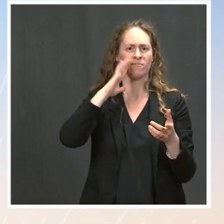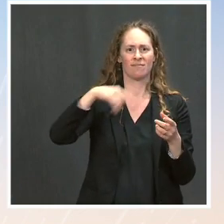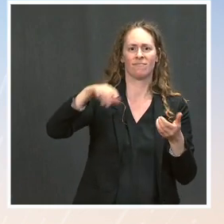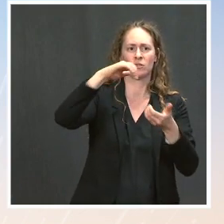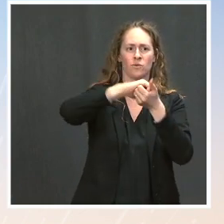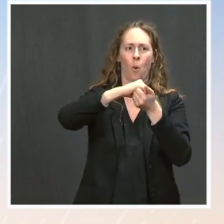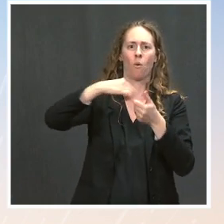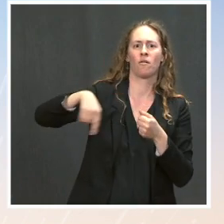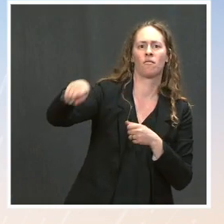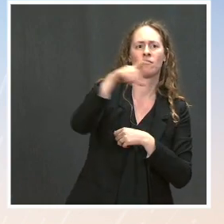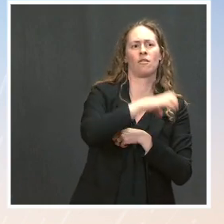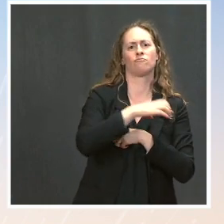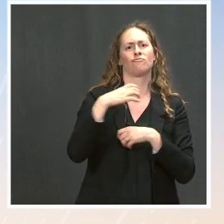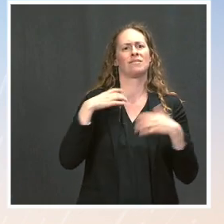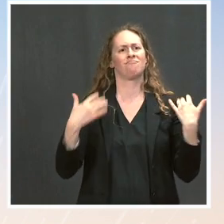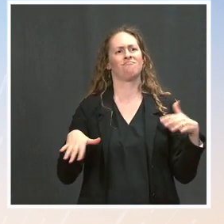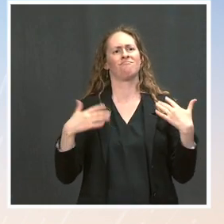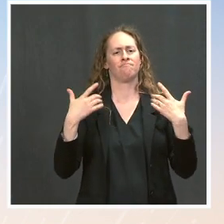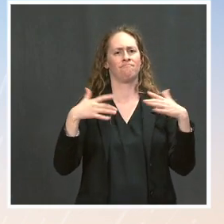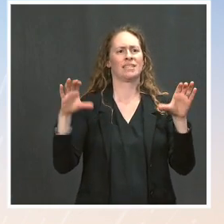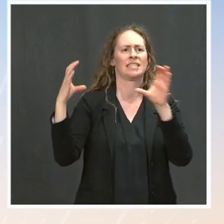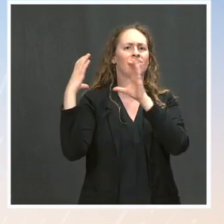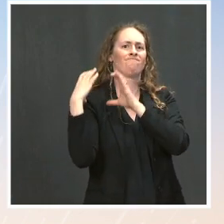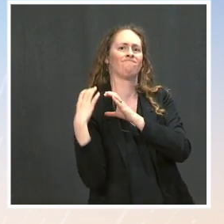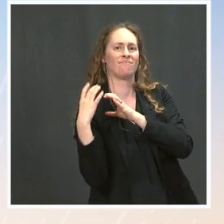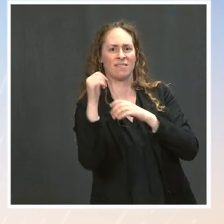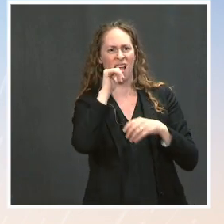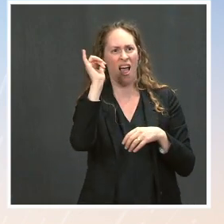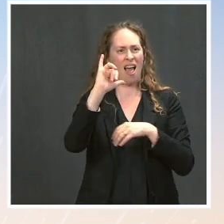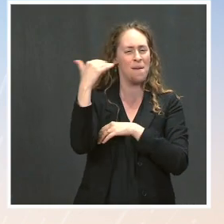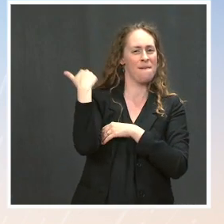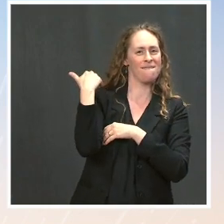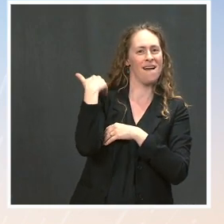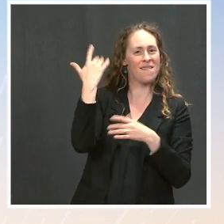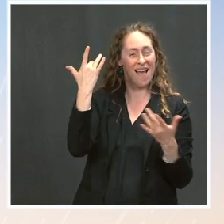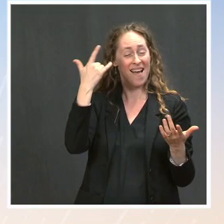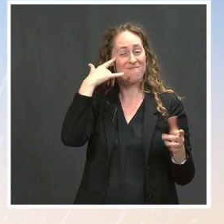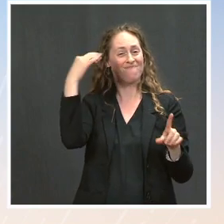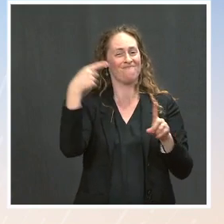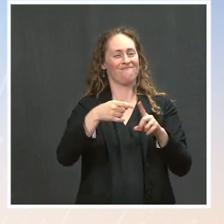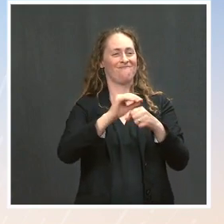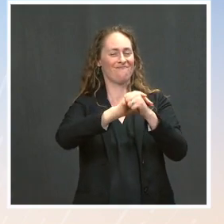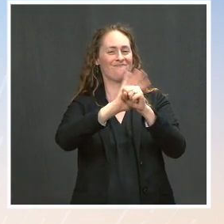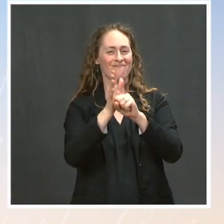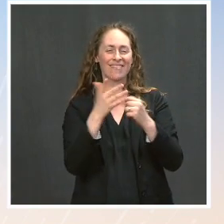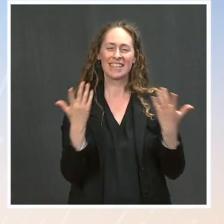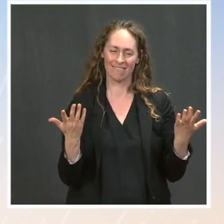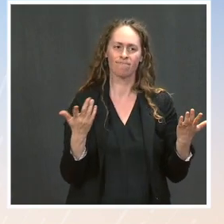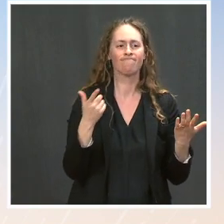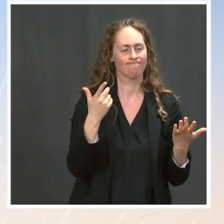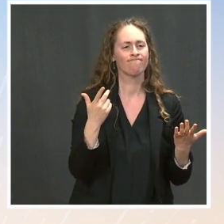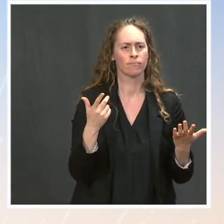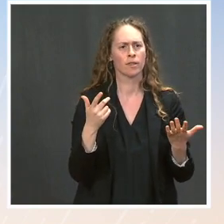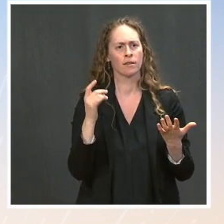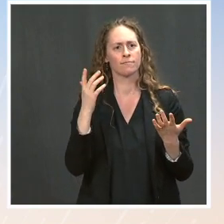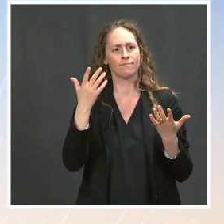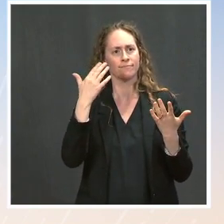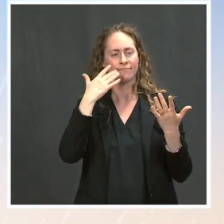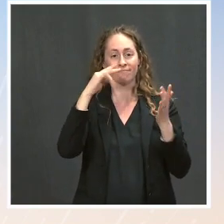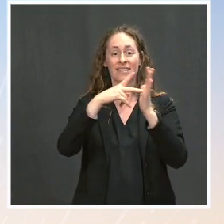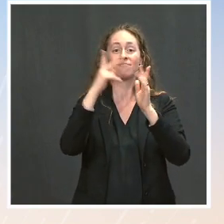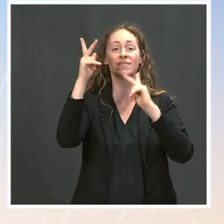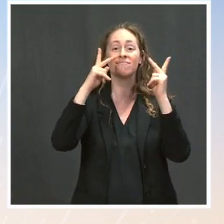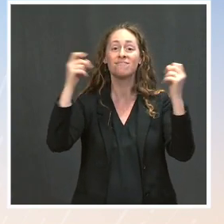going to be a joint address like we've seen before because of the pandemic, a lot of the pomp and circumstance. won't be there, the audience will be scaled down, no guests,